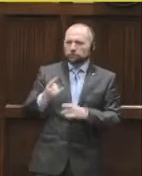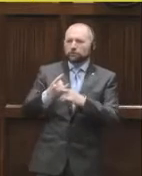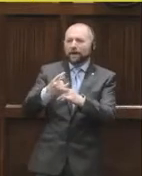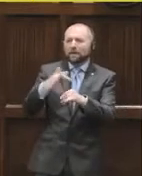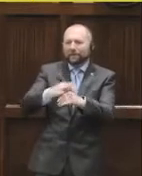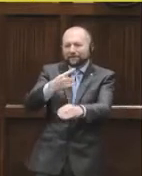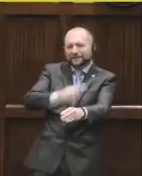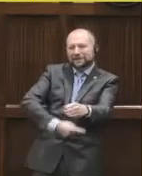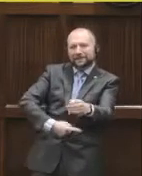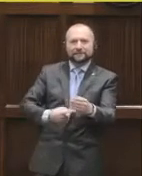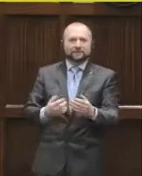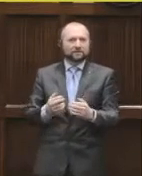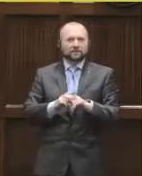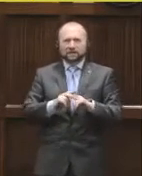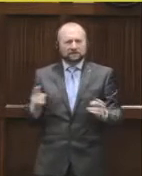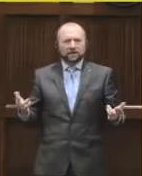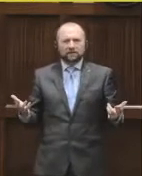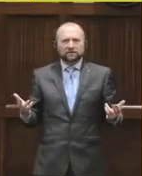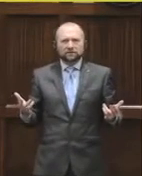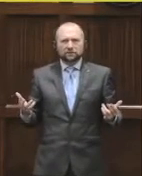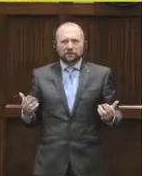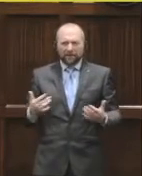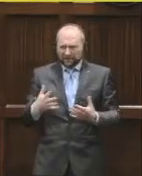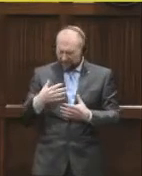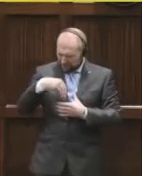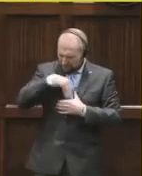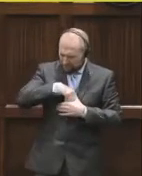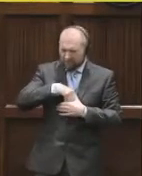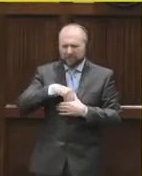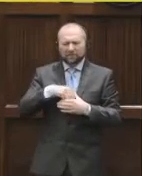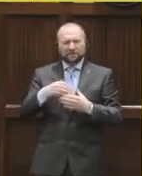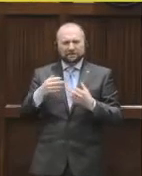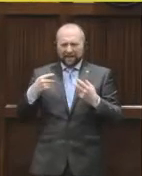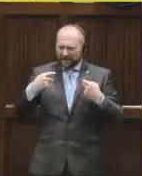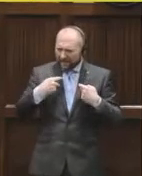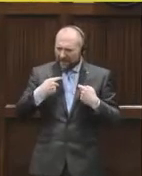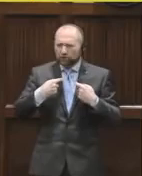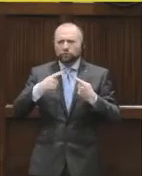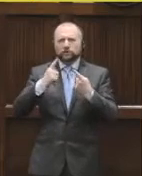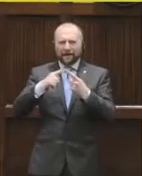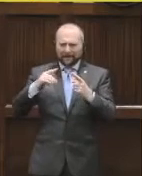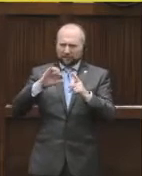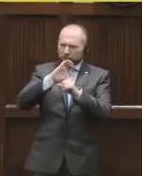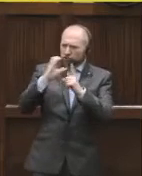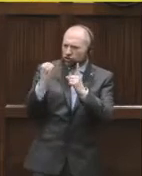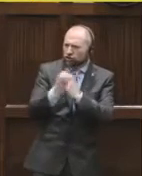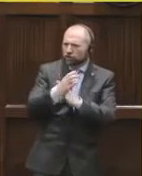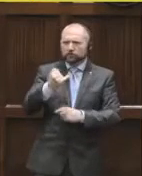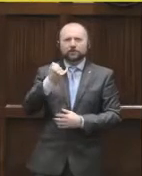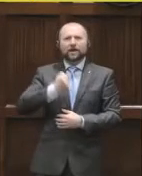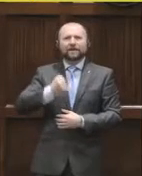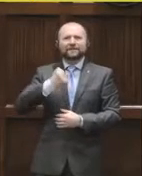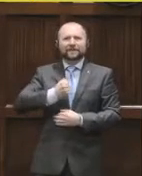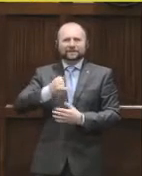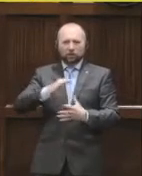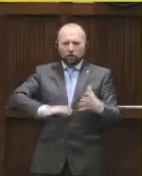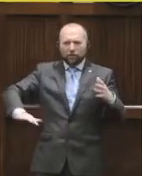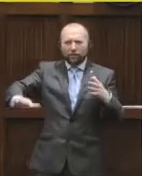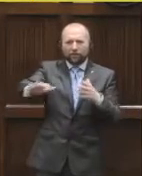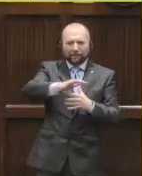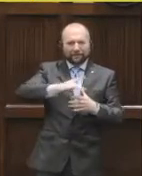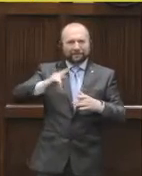is an integral part of the unique linguistic and cultural identity shared by the